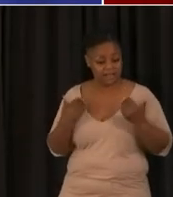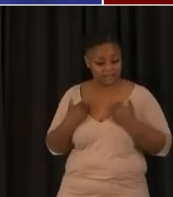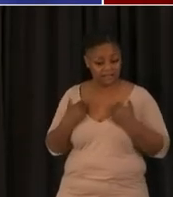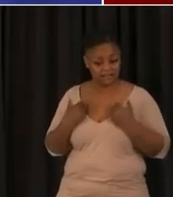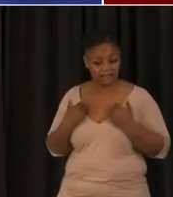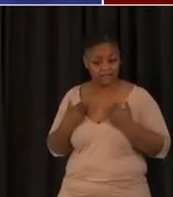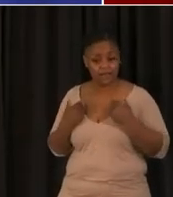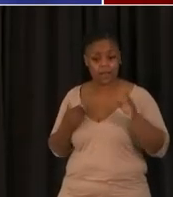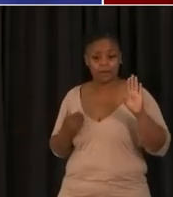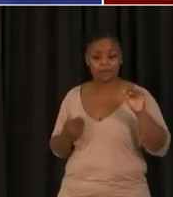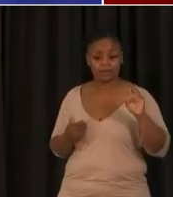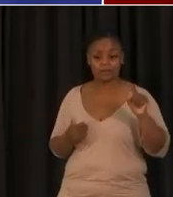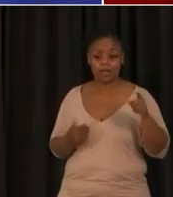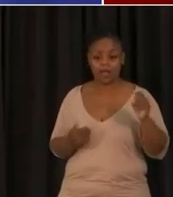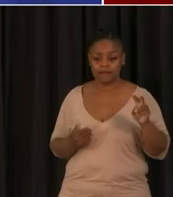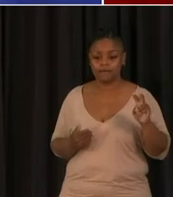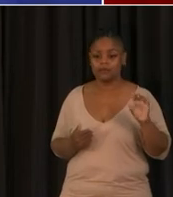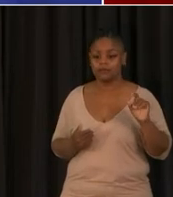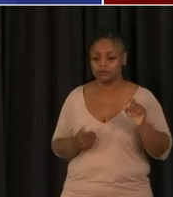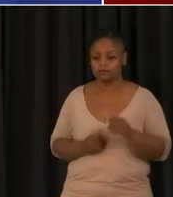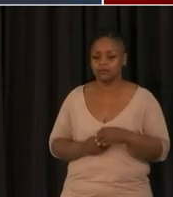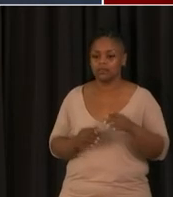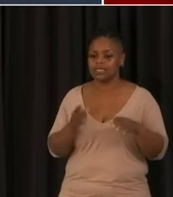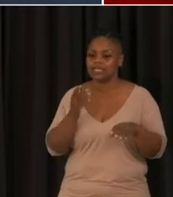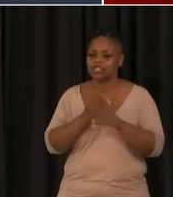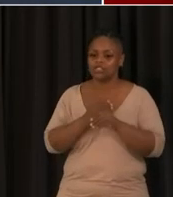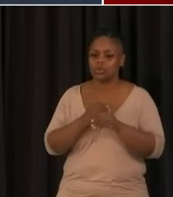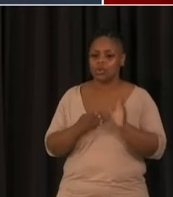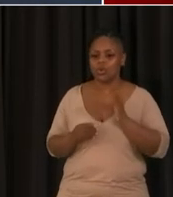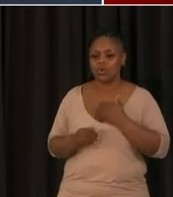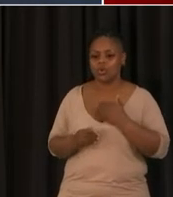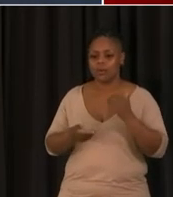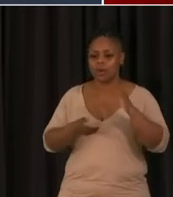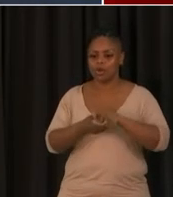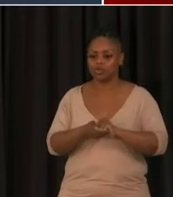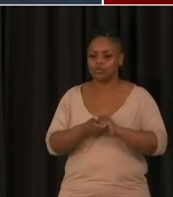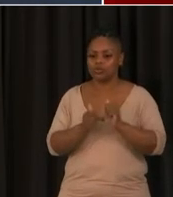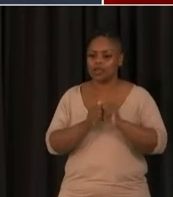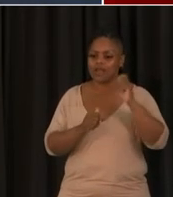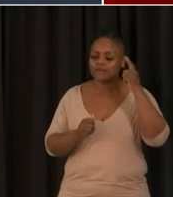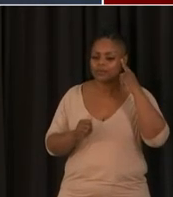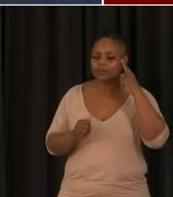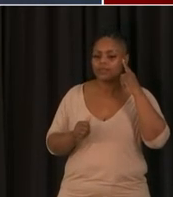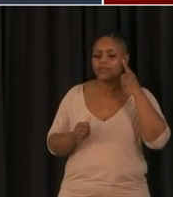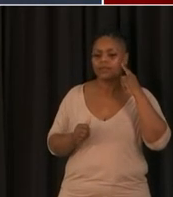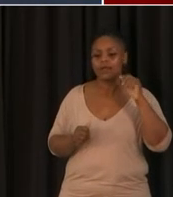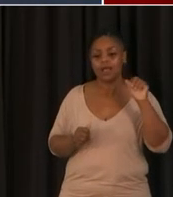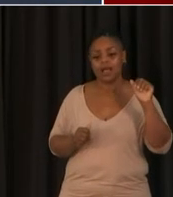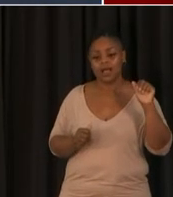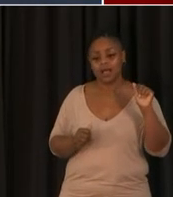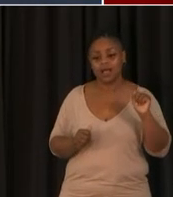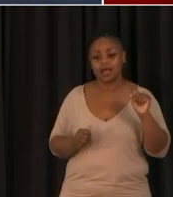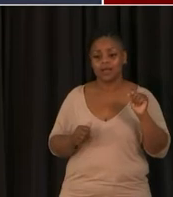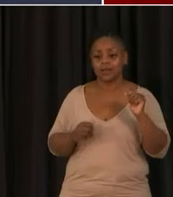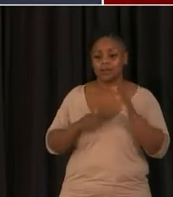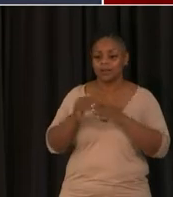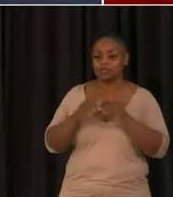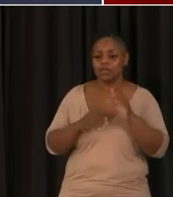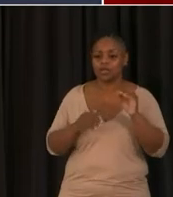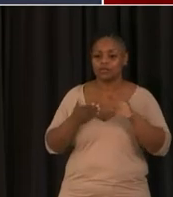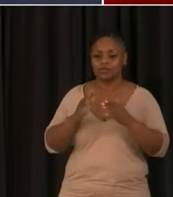for one adult and up to $62,000 for 2 adults living in the same household.